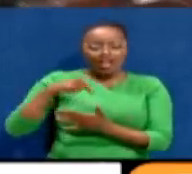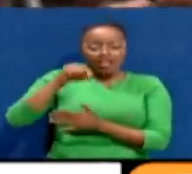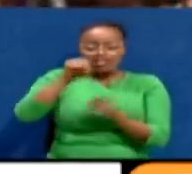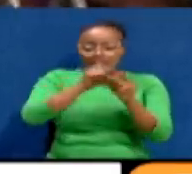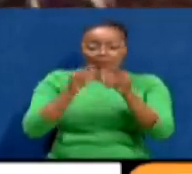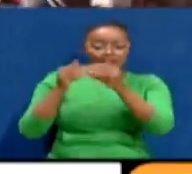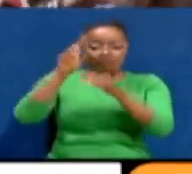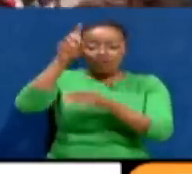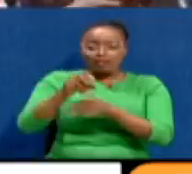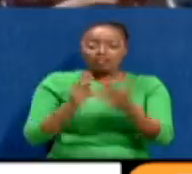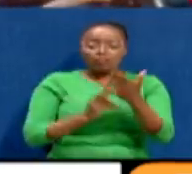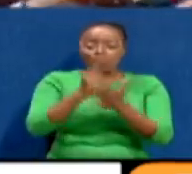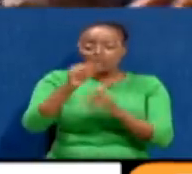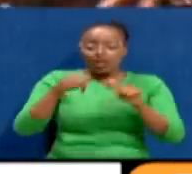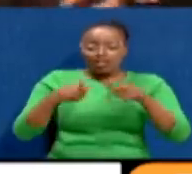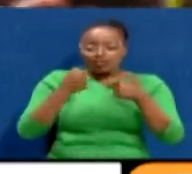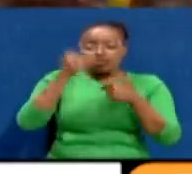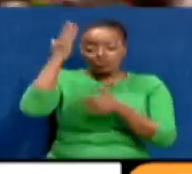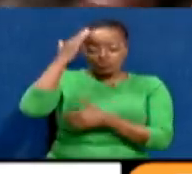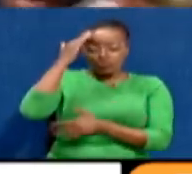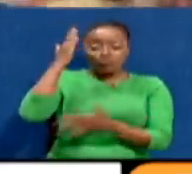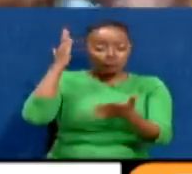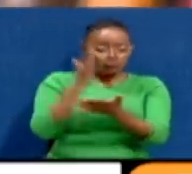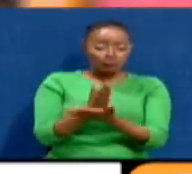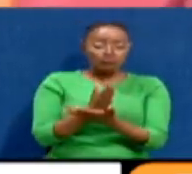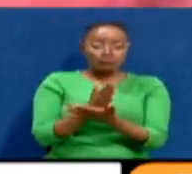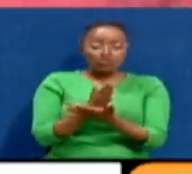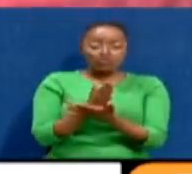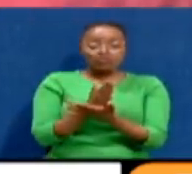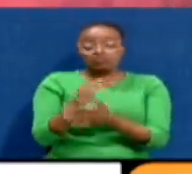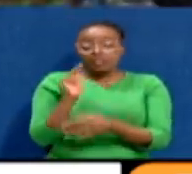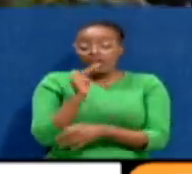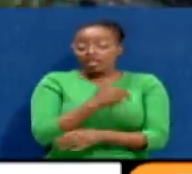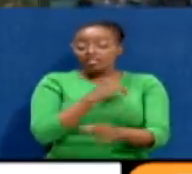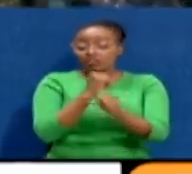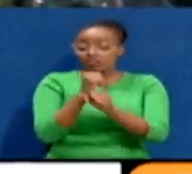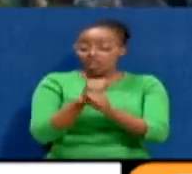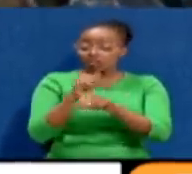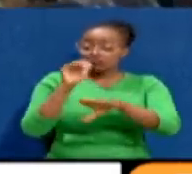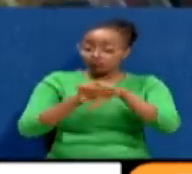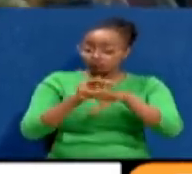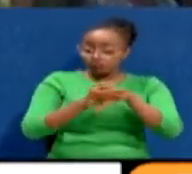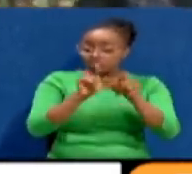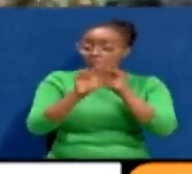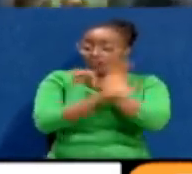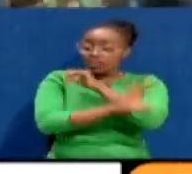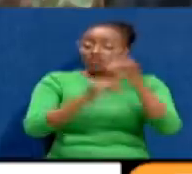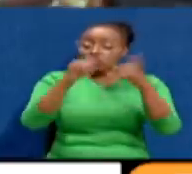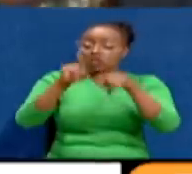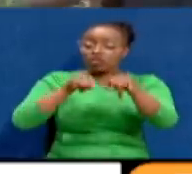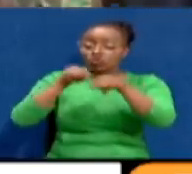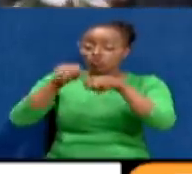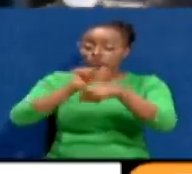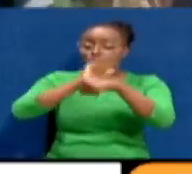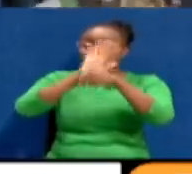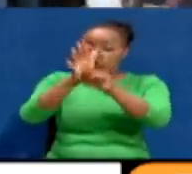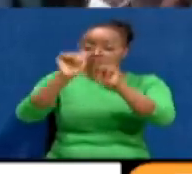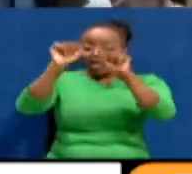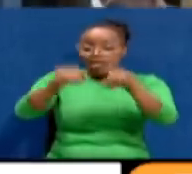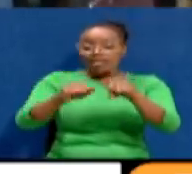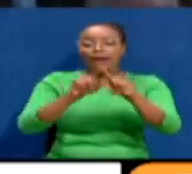leaders. We must be honest with ourselves to know that indeed we have done well as a country in terms of being able to contain the pandemic.